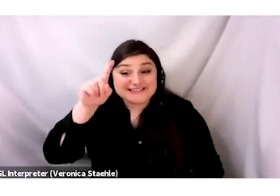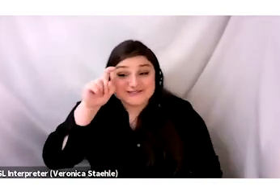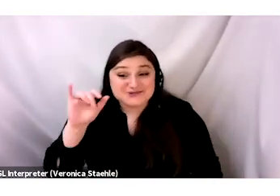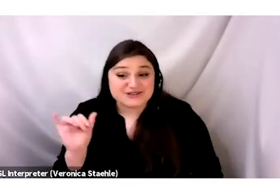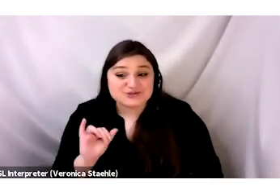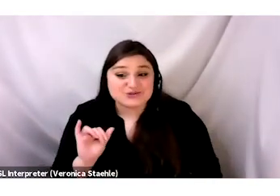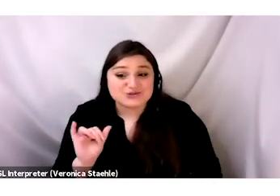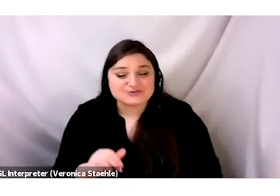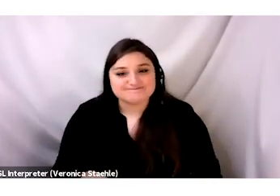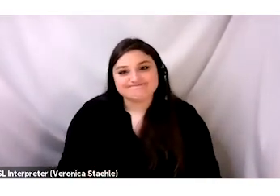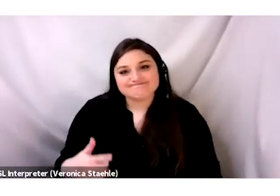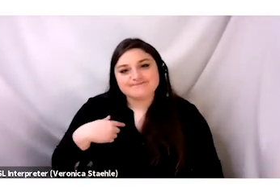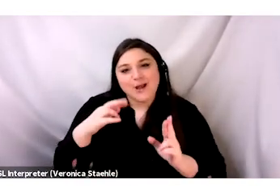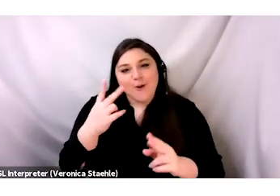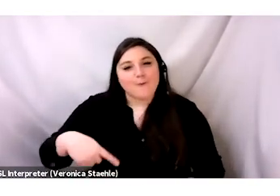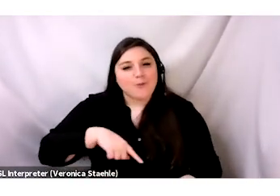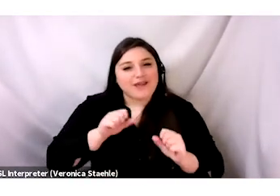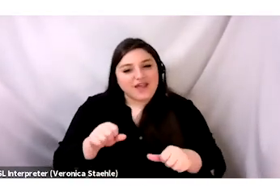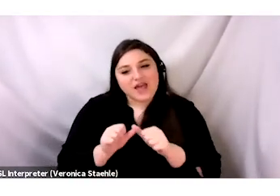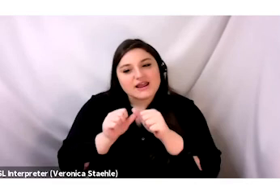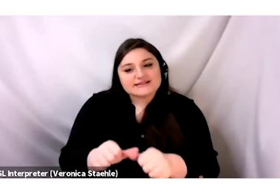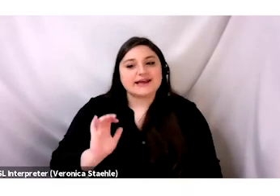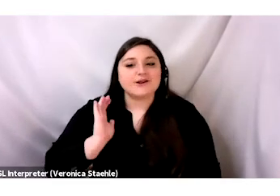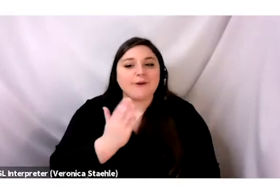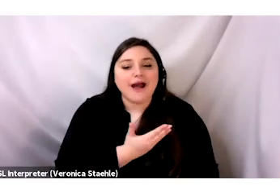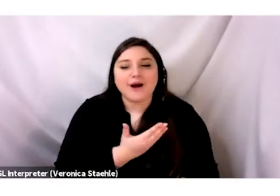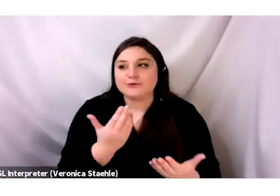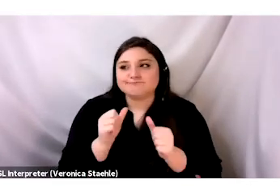all. And I hope that we can all continue in our